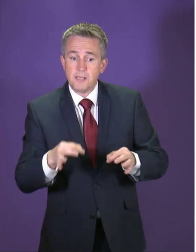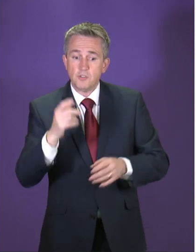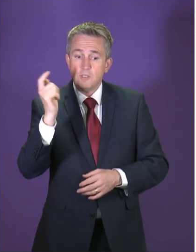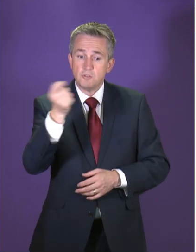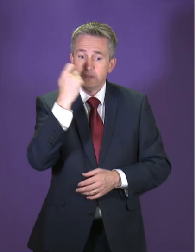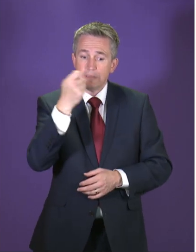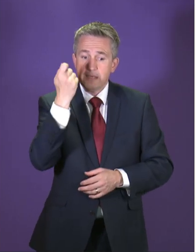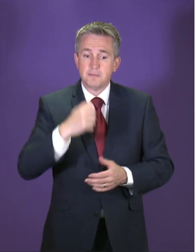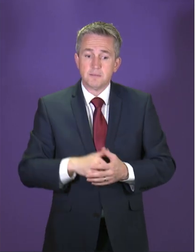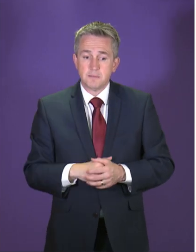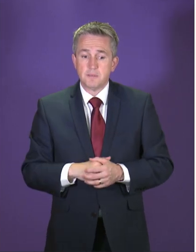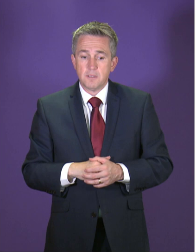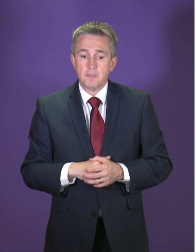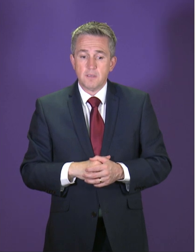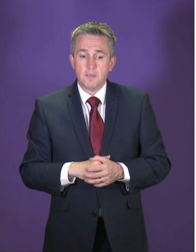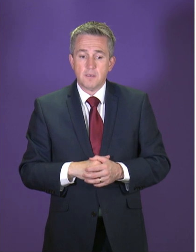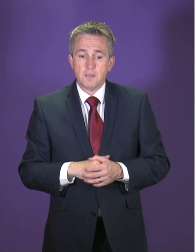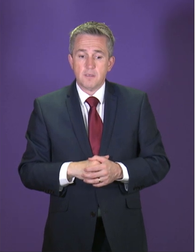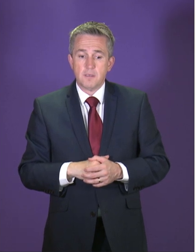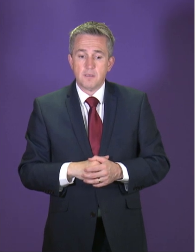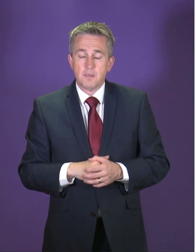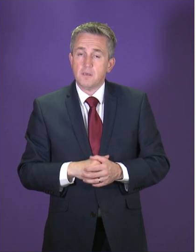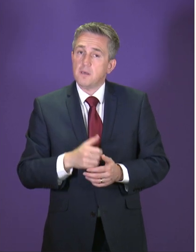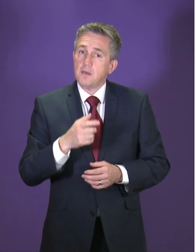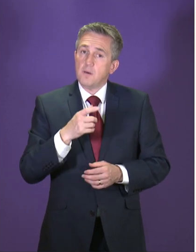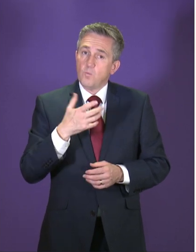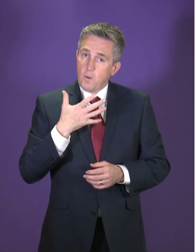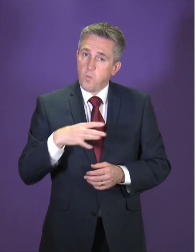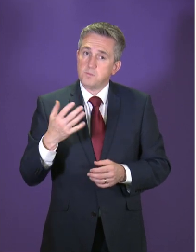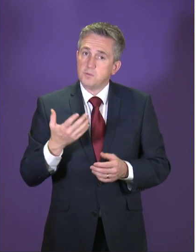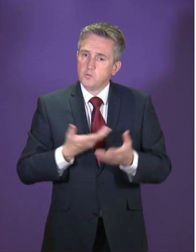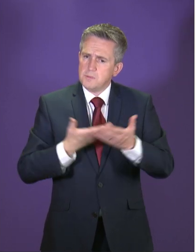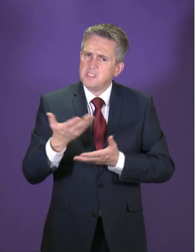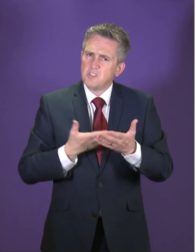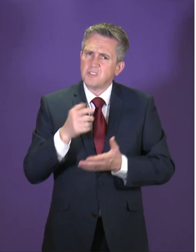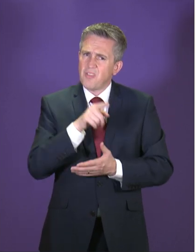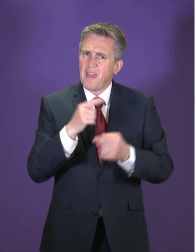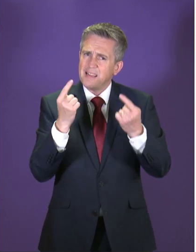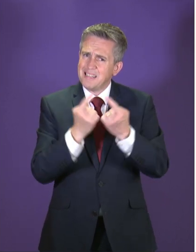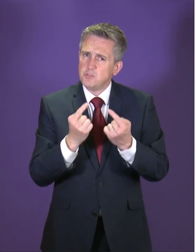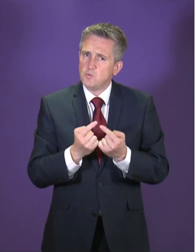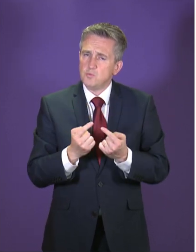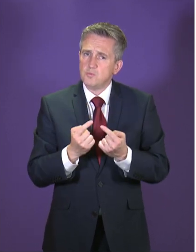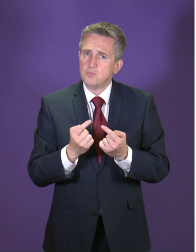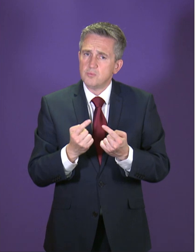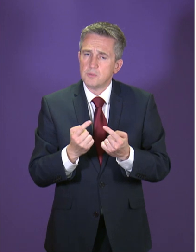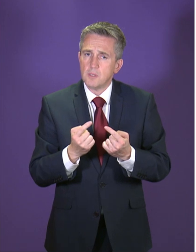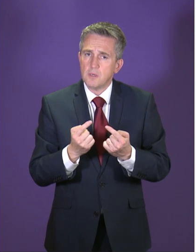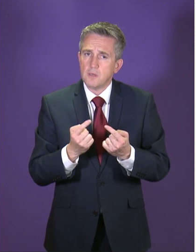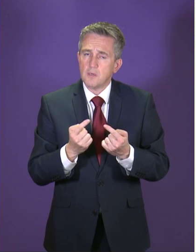And one of the things we desperately wanted to do was to talk about this very issue in a creative work using